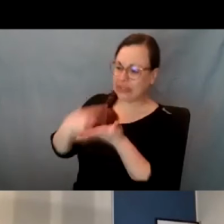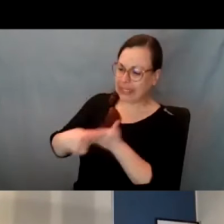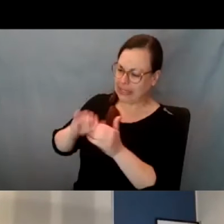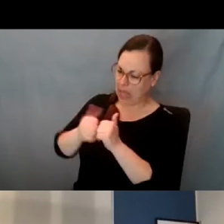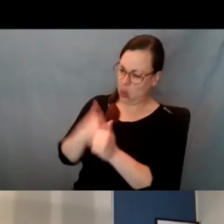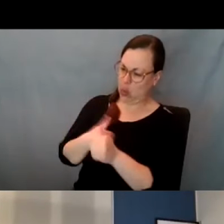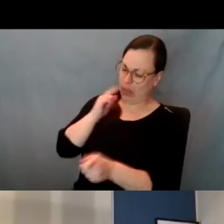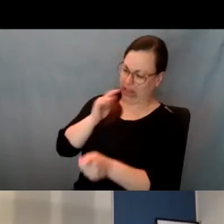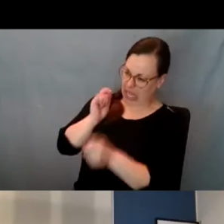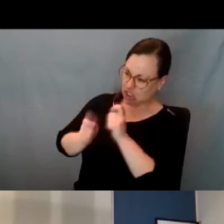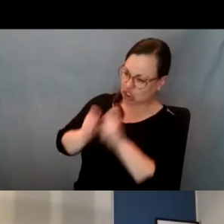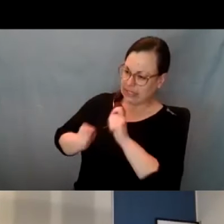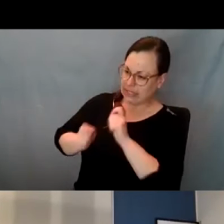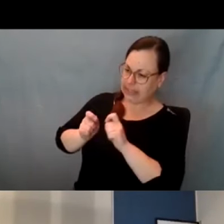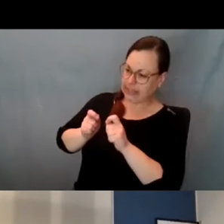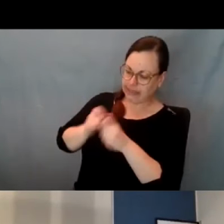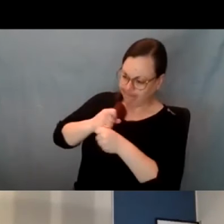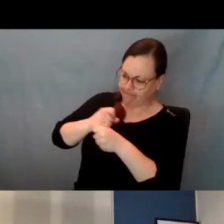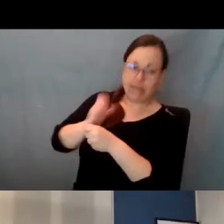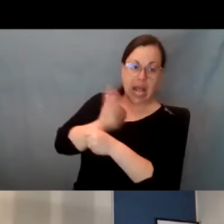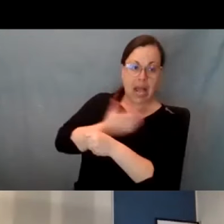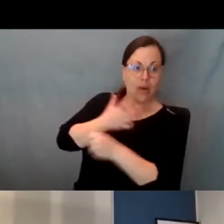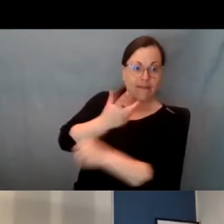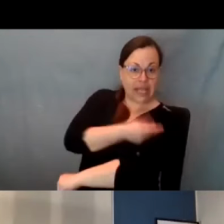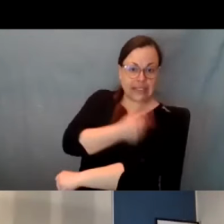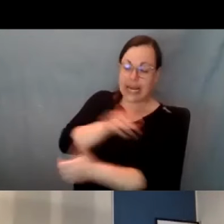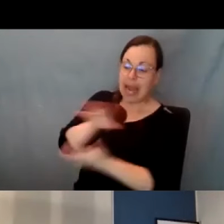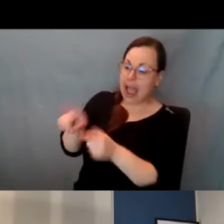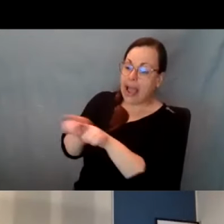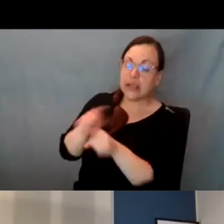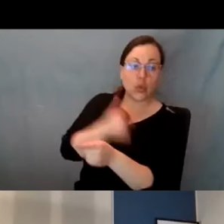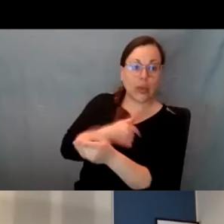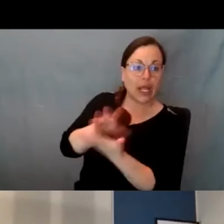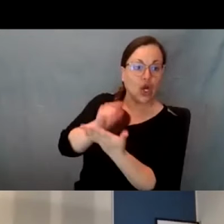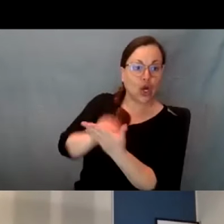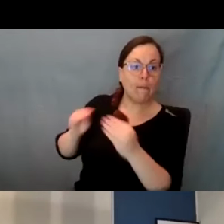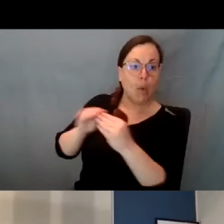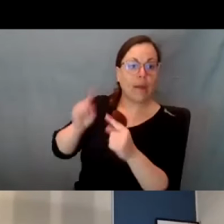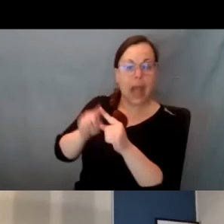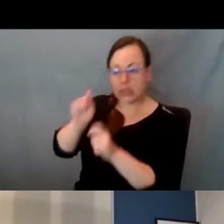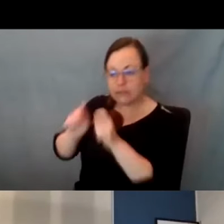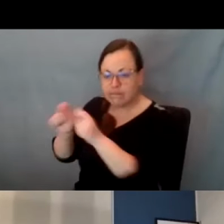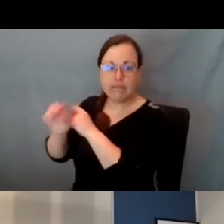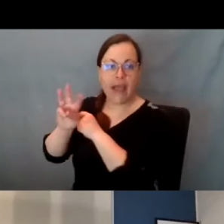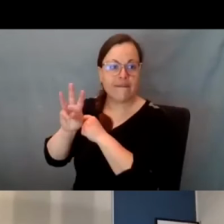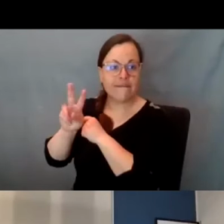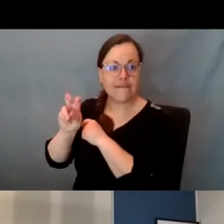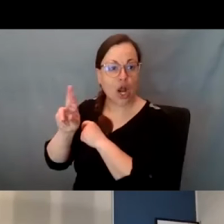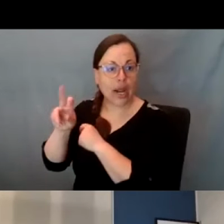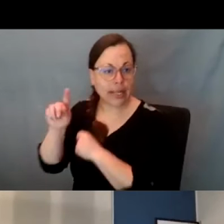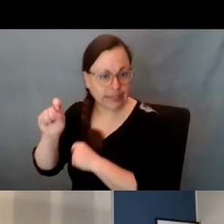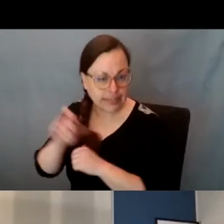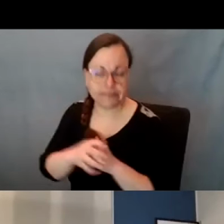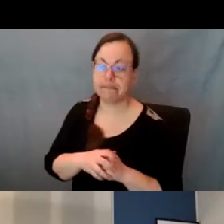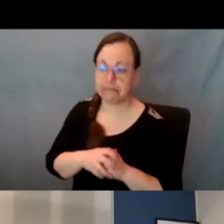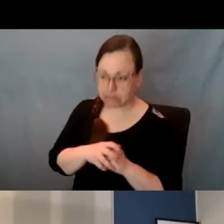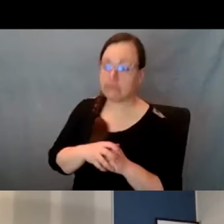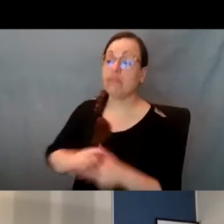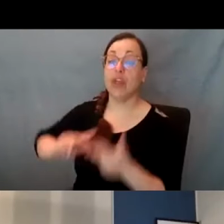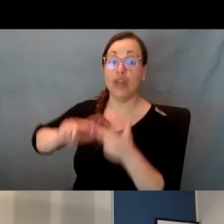vaccines as we learn more of the variants, as we learn more about variants of importance for public health. And third one, I